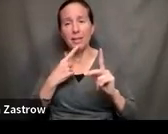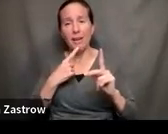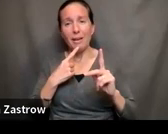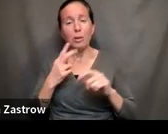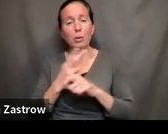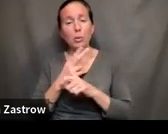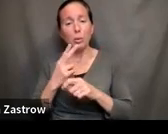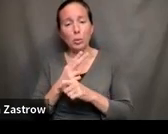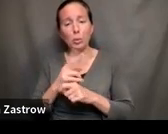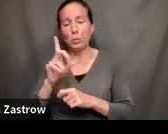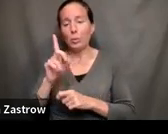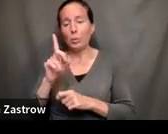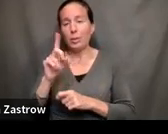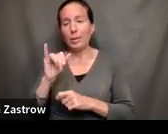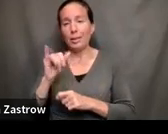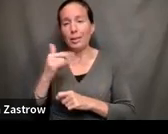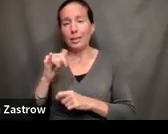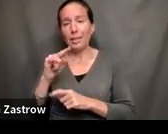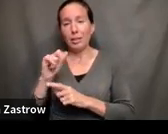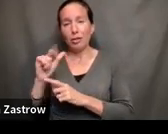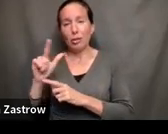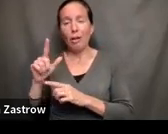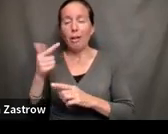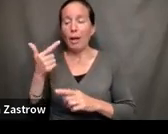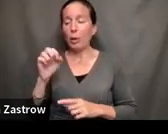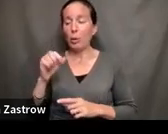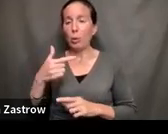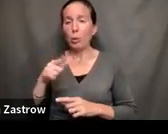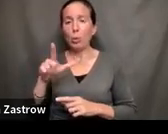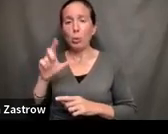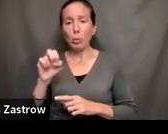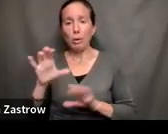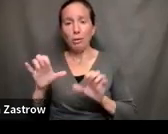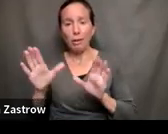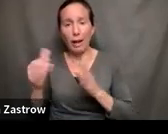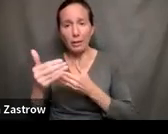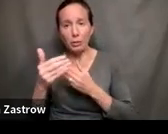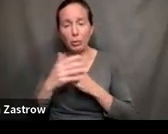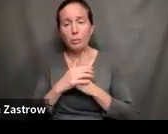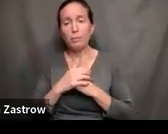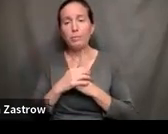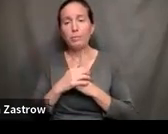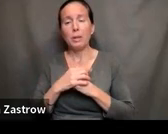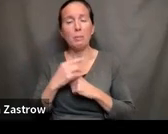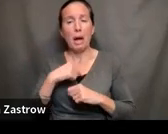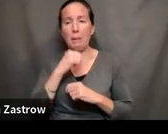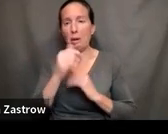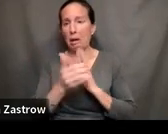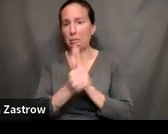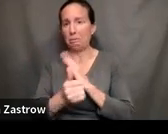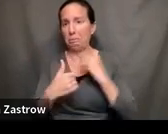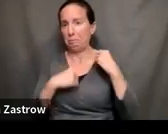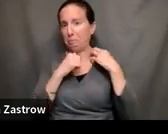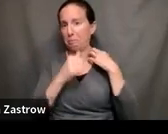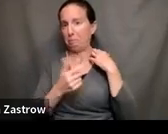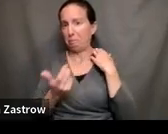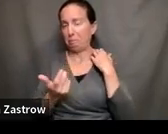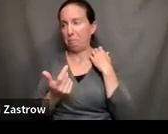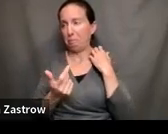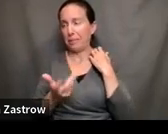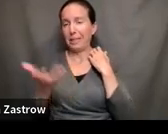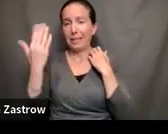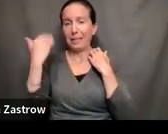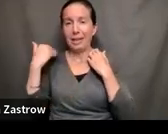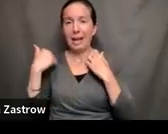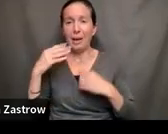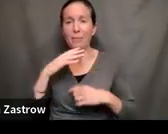resources for data collection. So Google Classroom, that I am not proficient in because I was old school and like to write